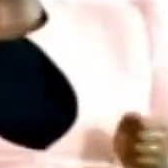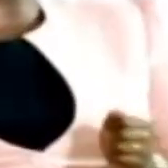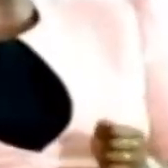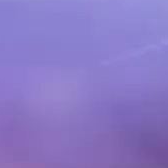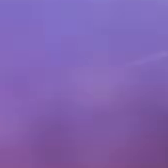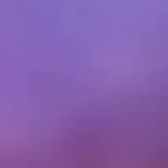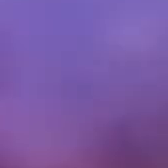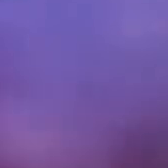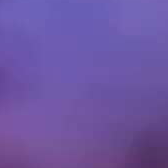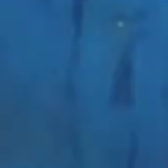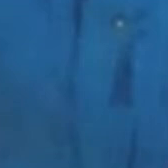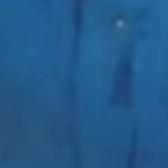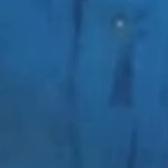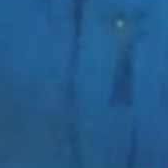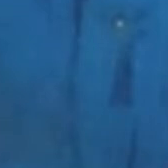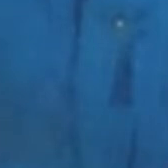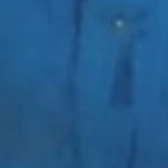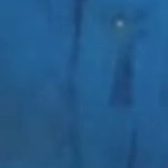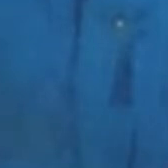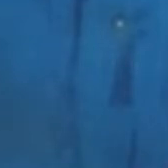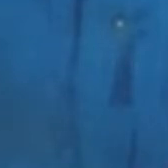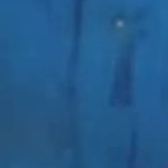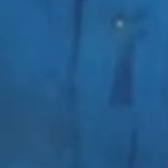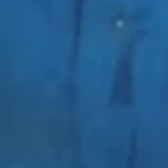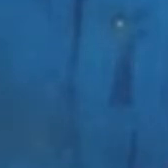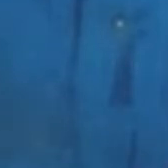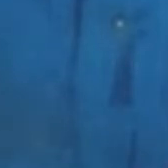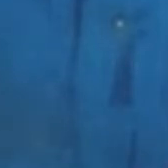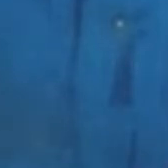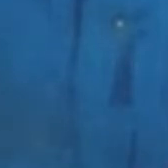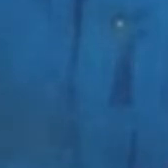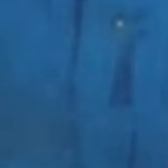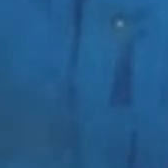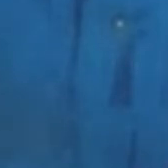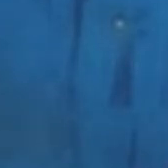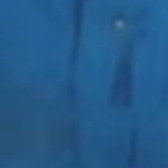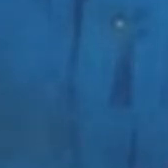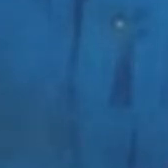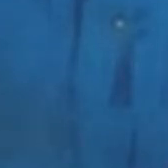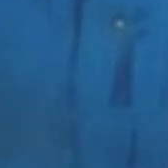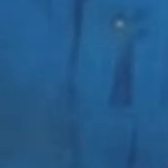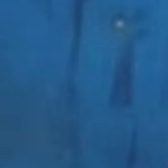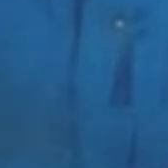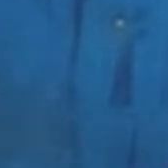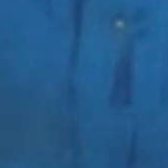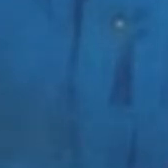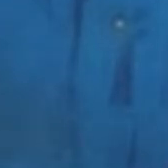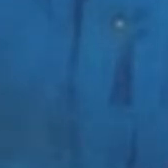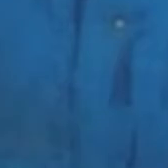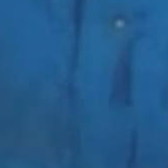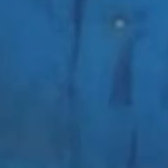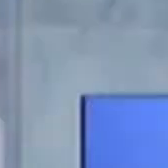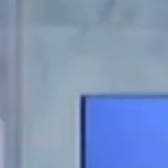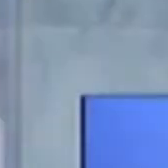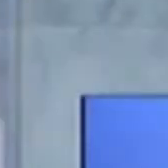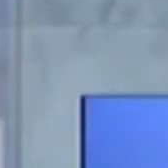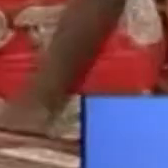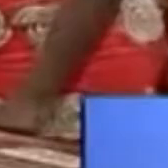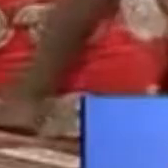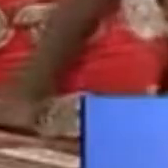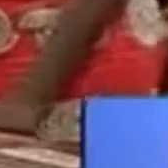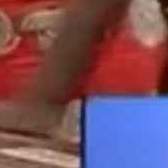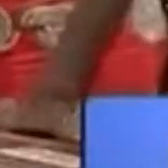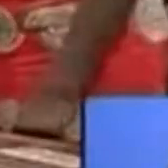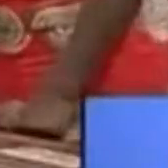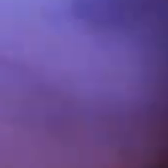10 a.m. In the Bible, we can find answers to life's most important questions. The Holy